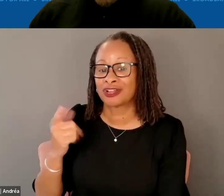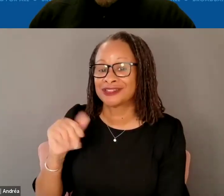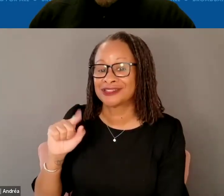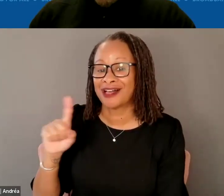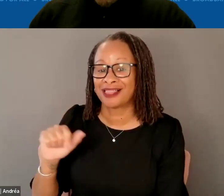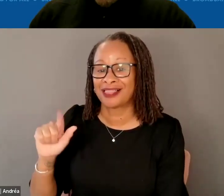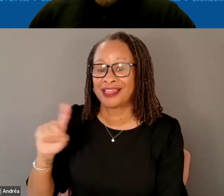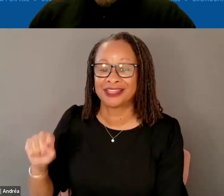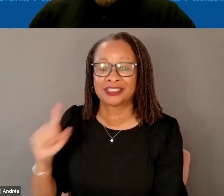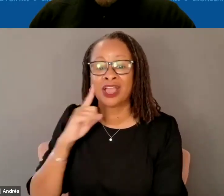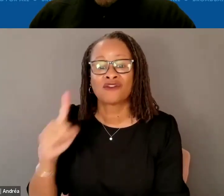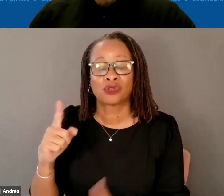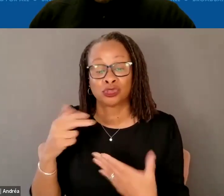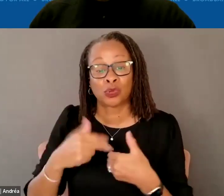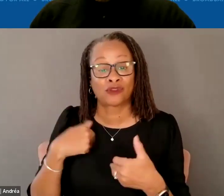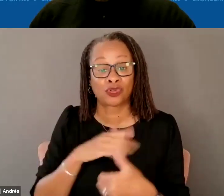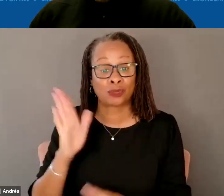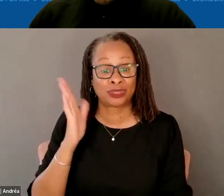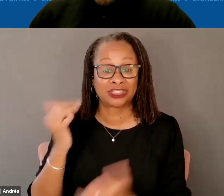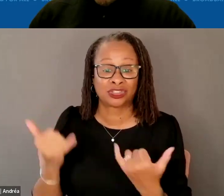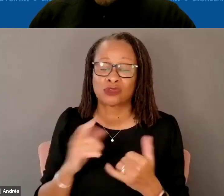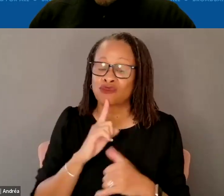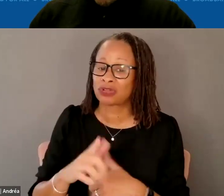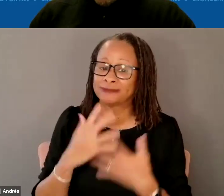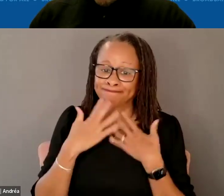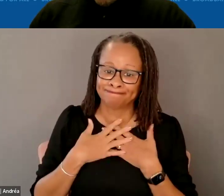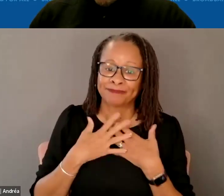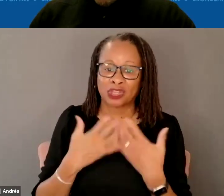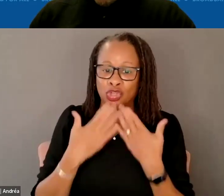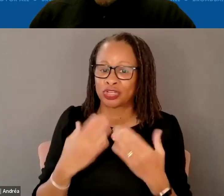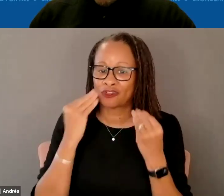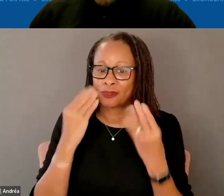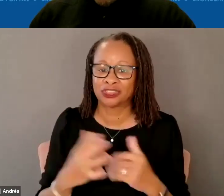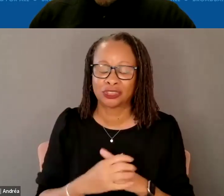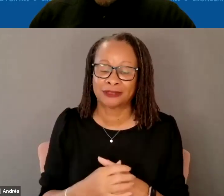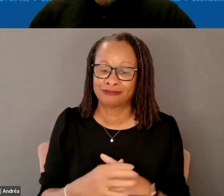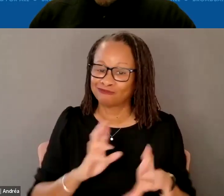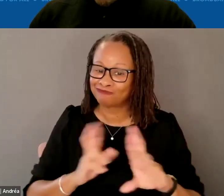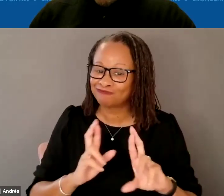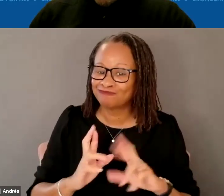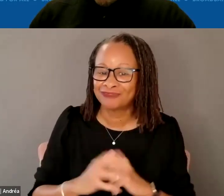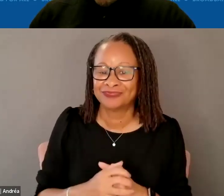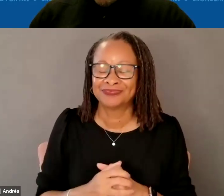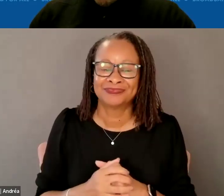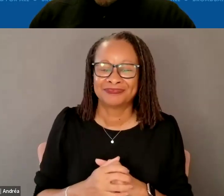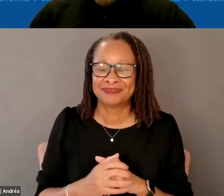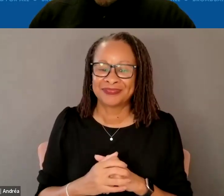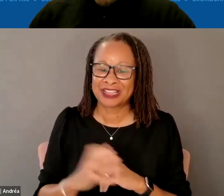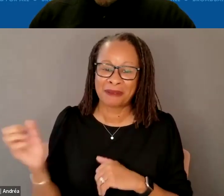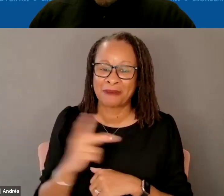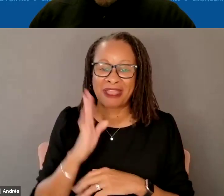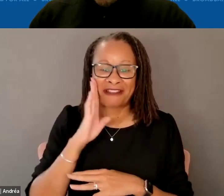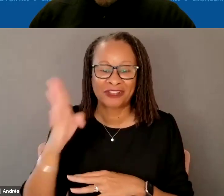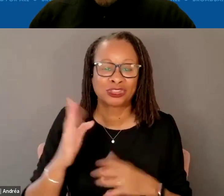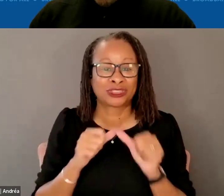us for your presentation today. This was really, really great information, and we look forward to perhaps bringing you back in the future